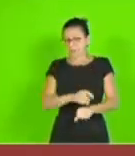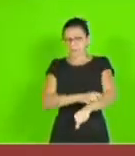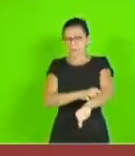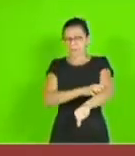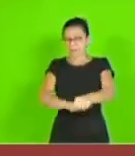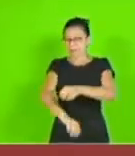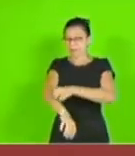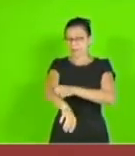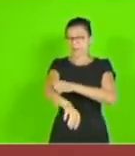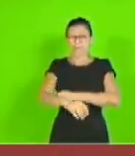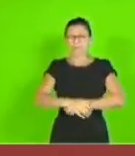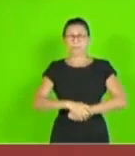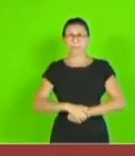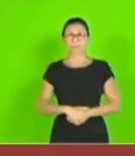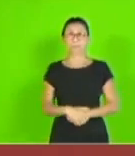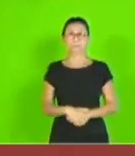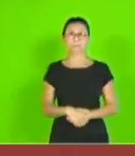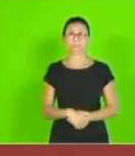But